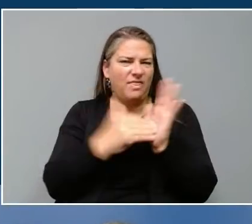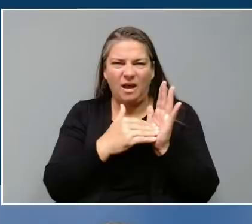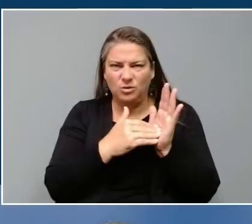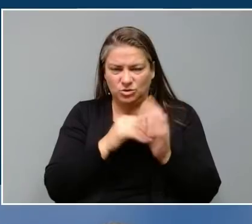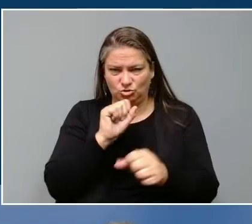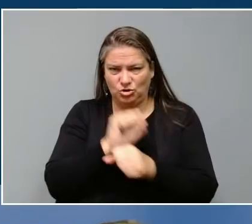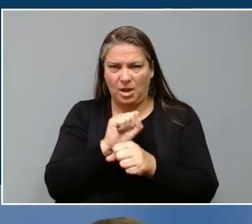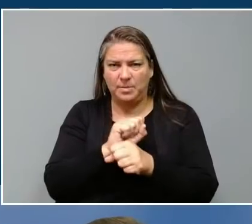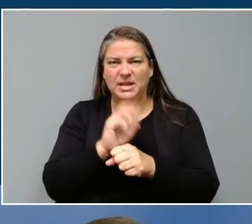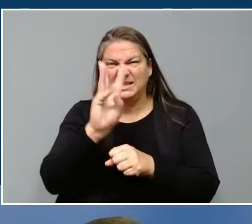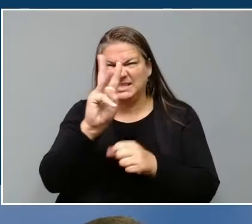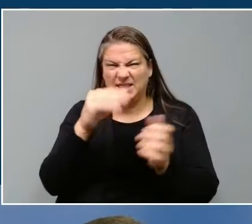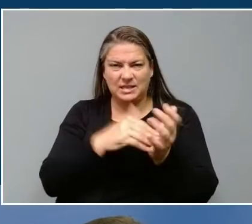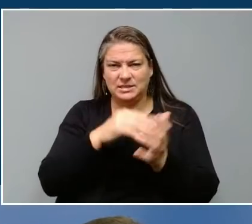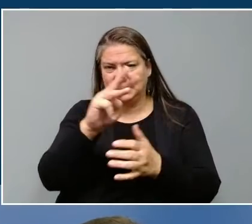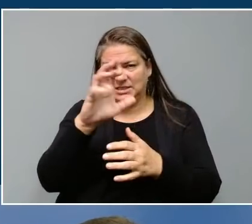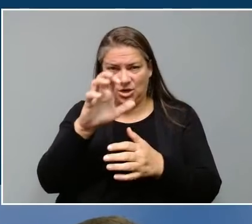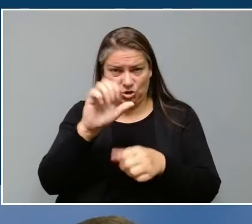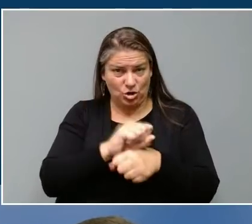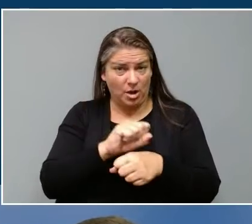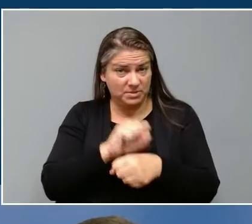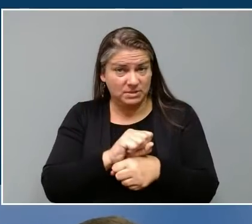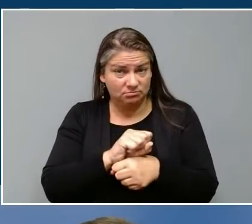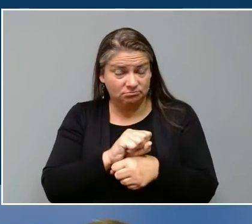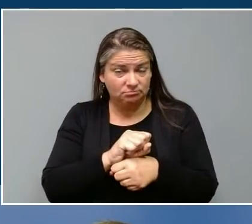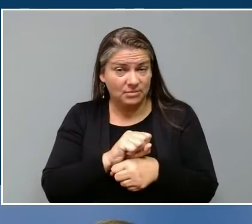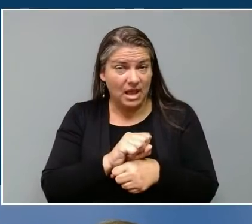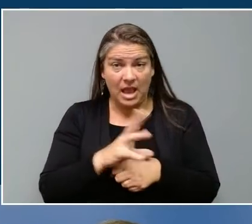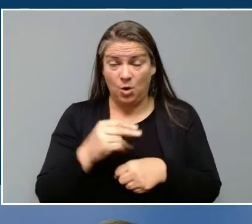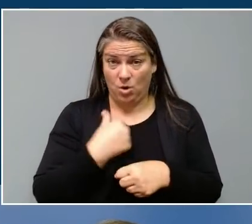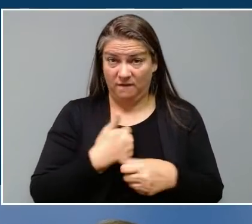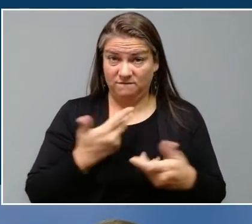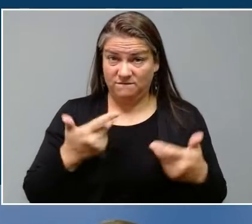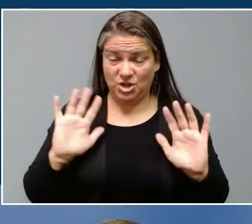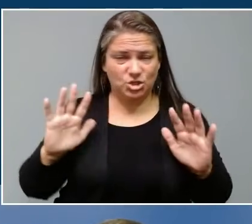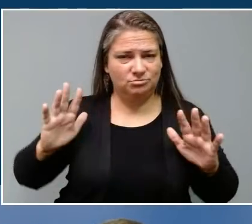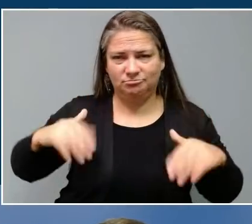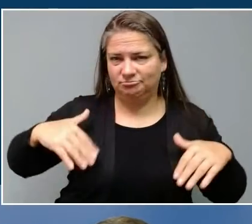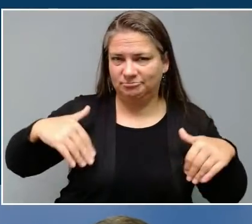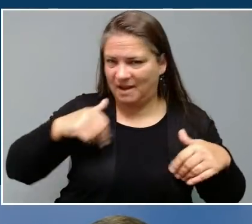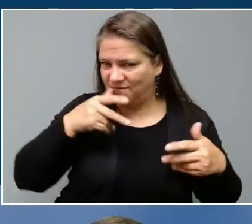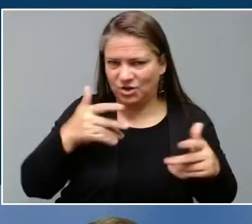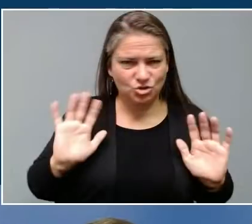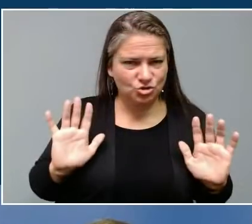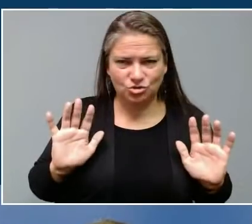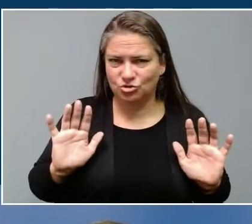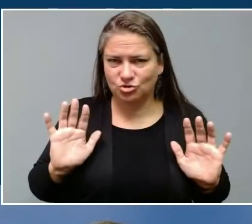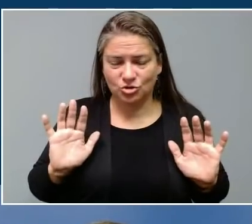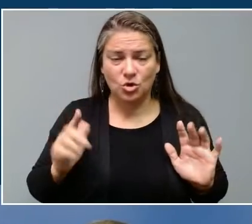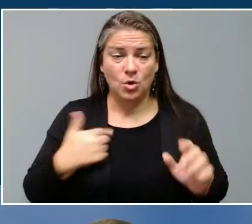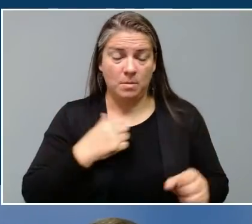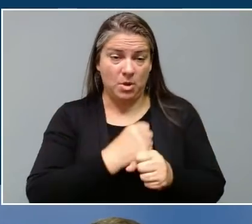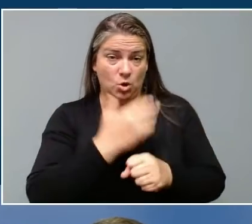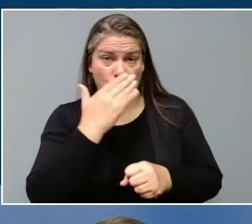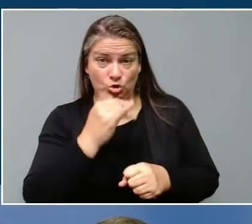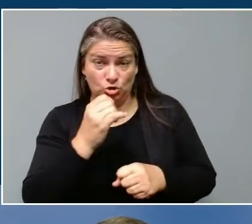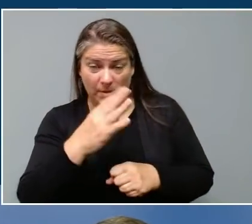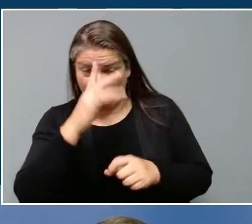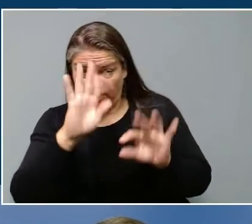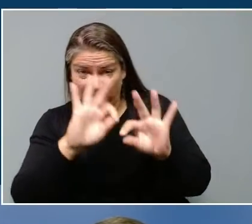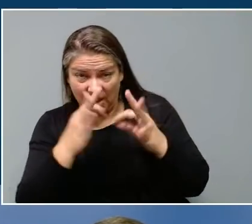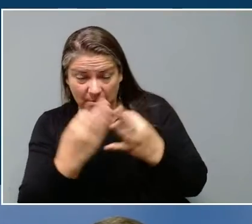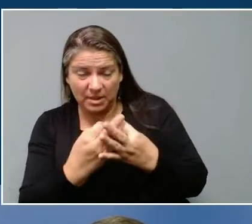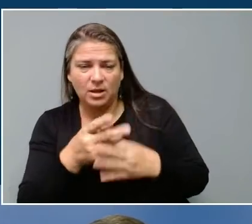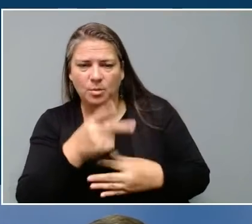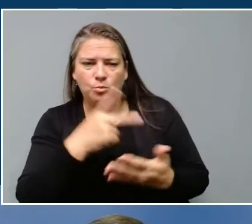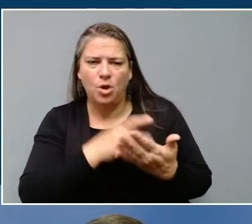16,600. And we're not close to being done yet. In addition to creating quality jobs for families, these projects show